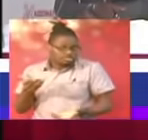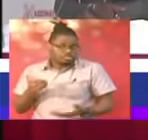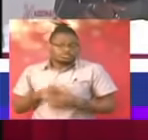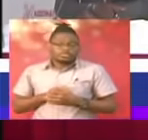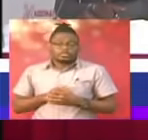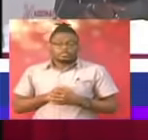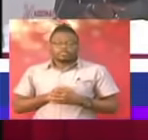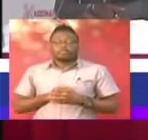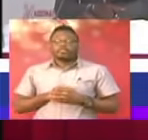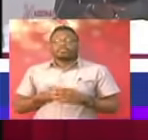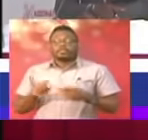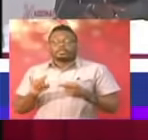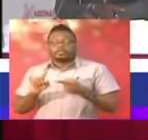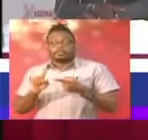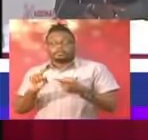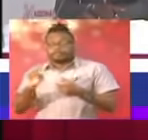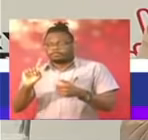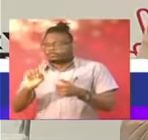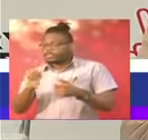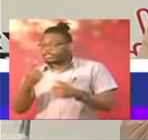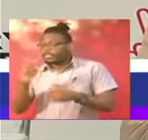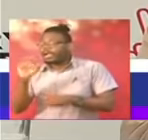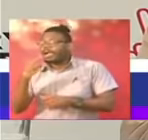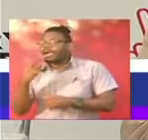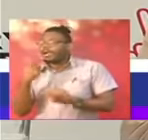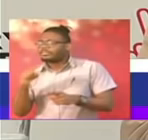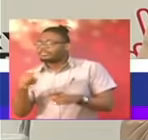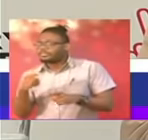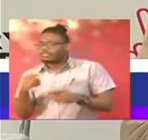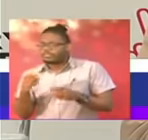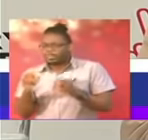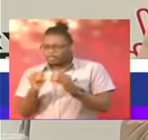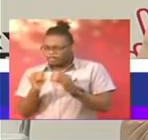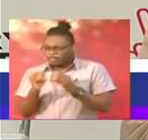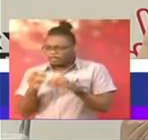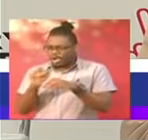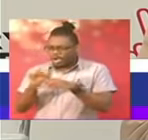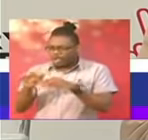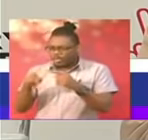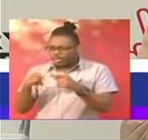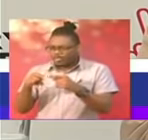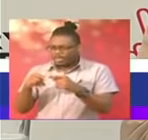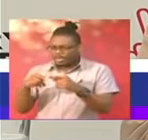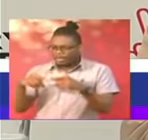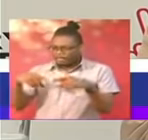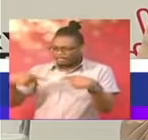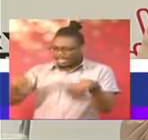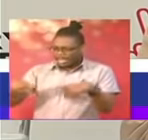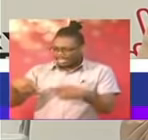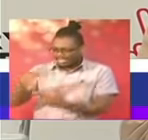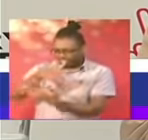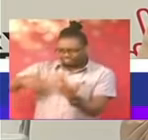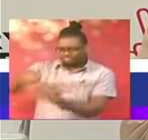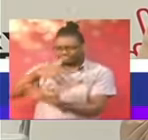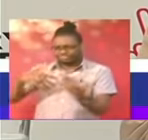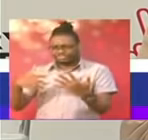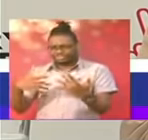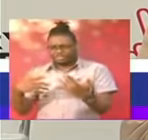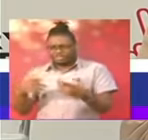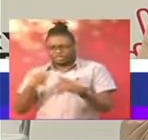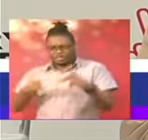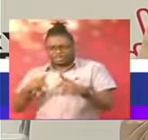The first one, I think we're a little too early in the game to start looking at what gatherings will look like in a vaccinated group. In a